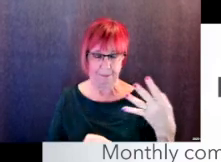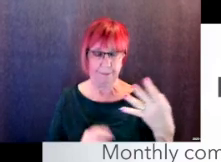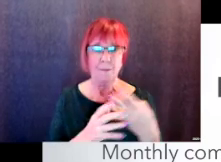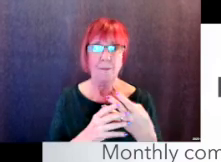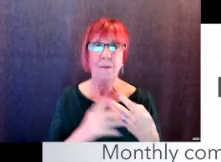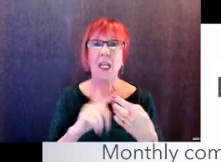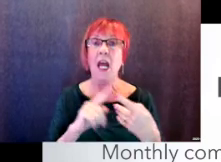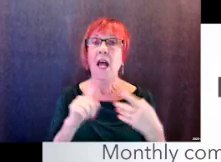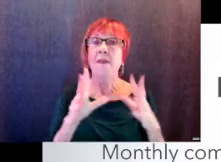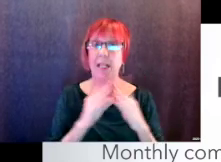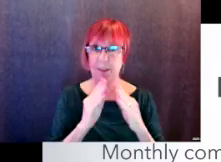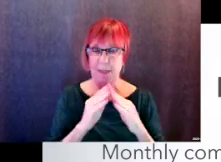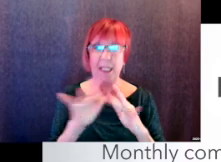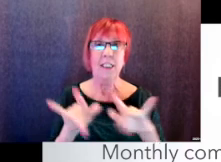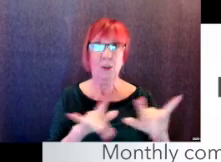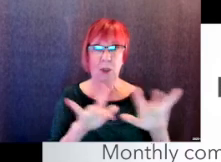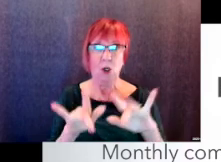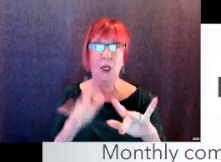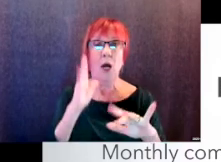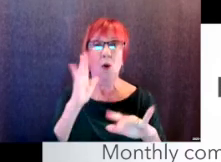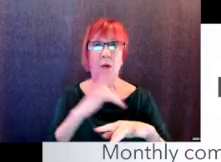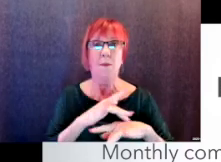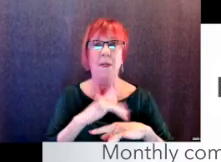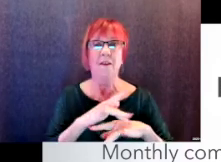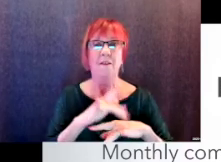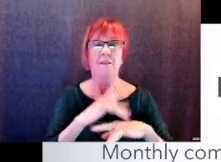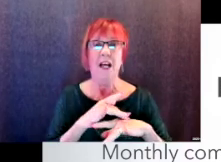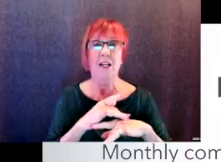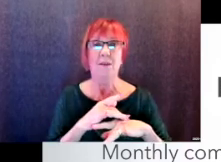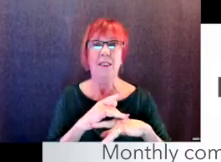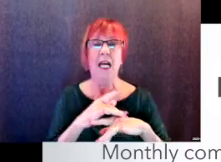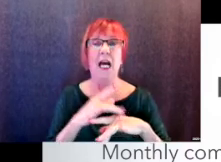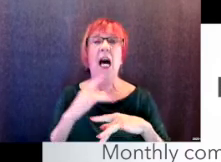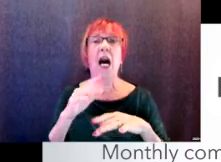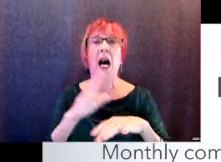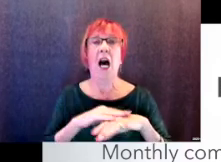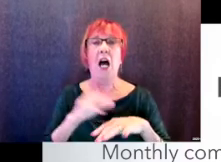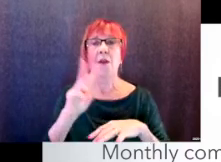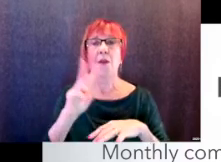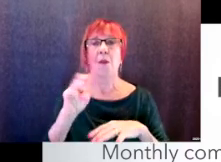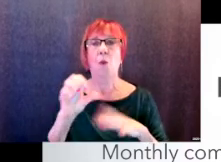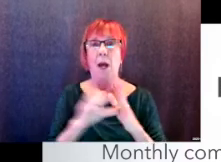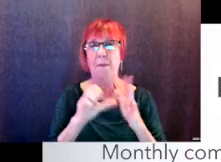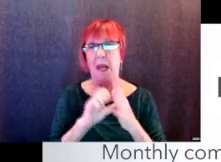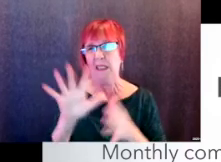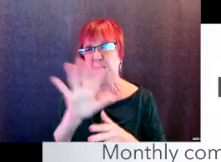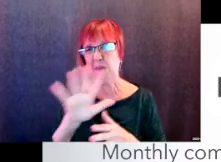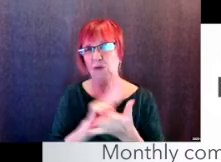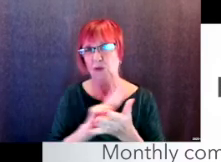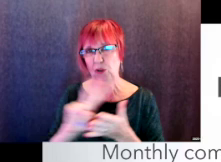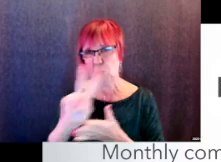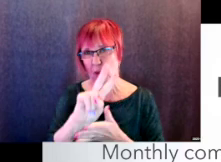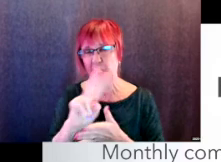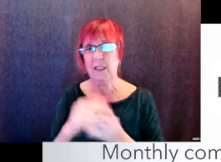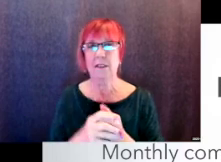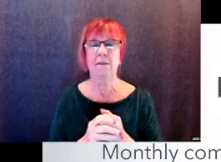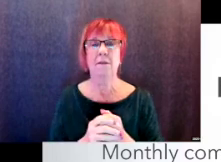meetings, we welcome you to listen to evening meetings to hear individual and community